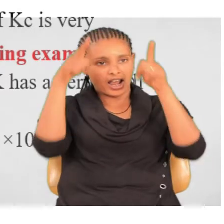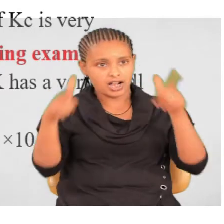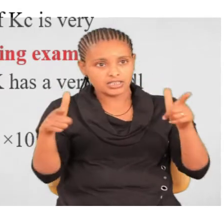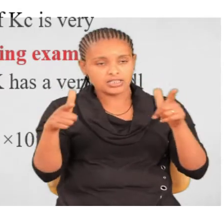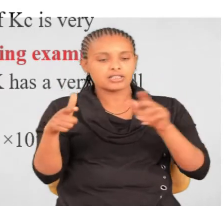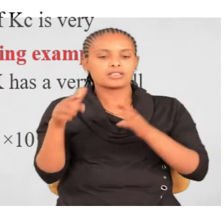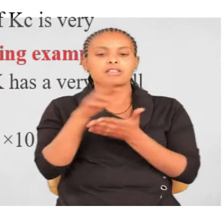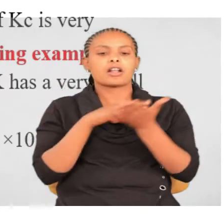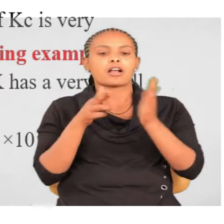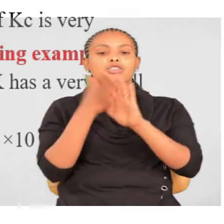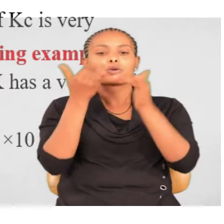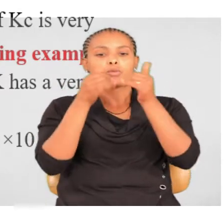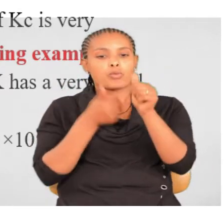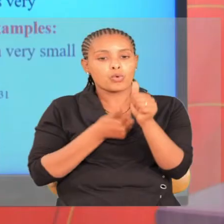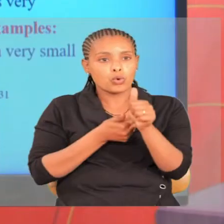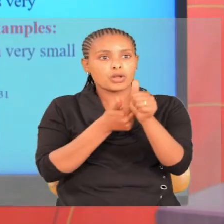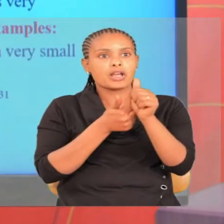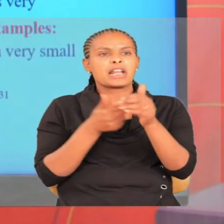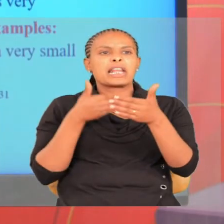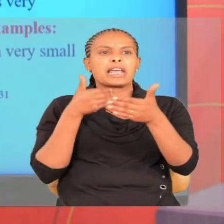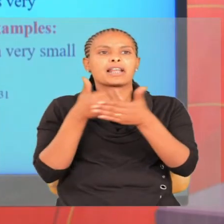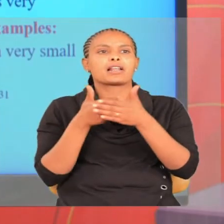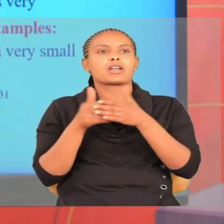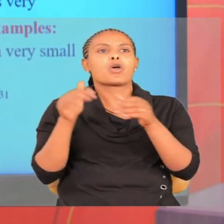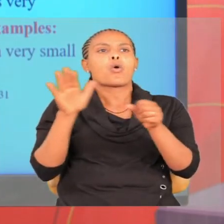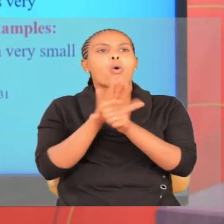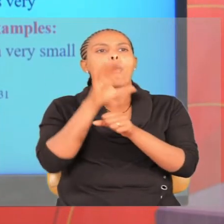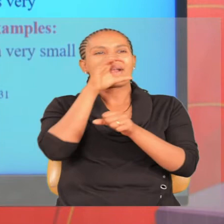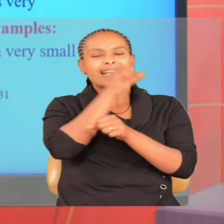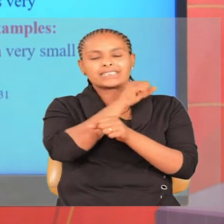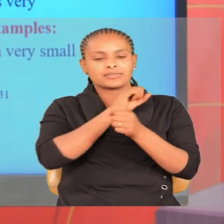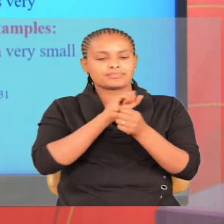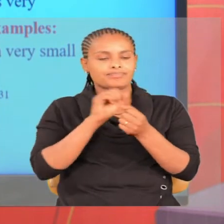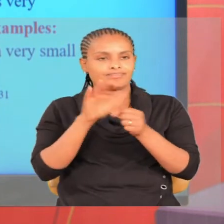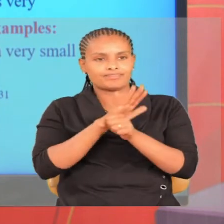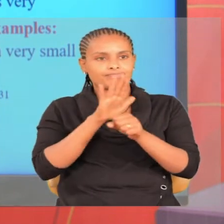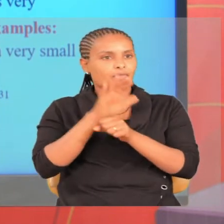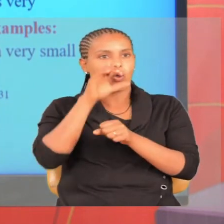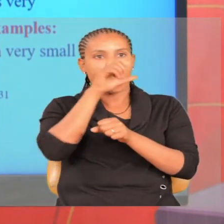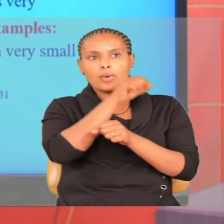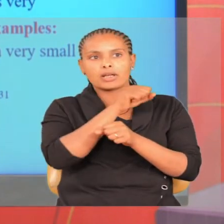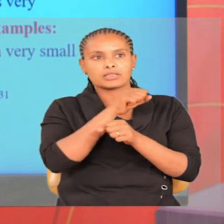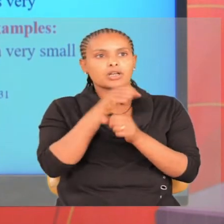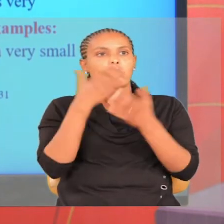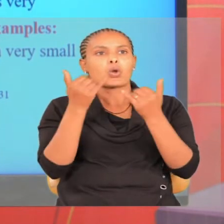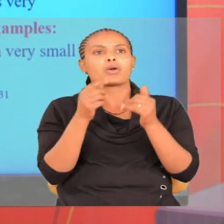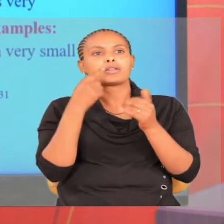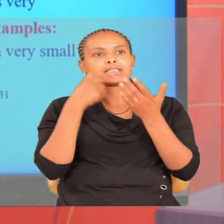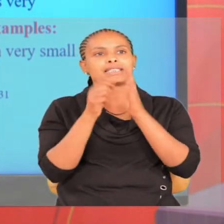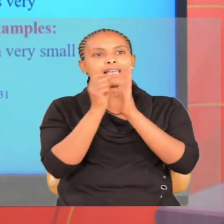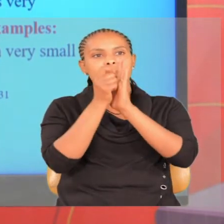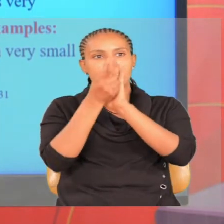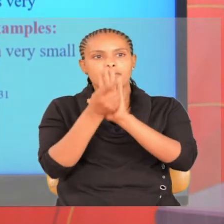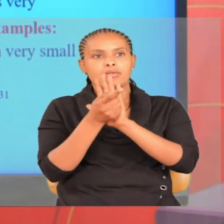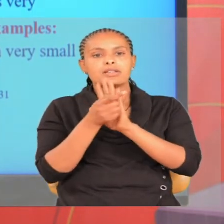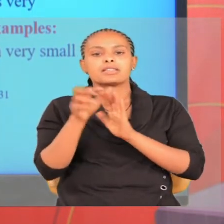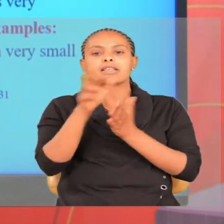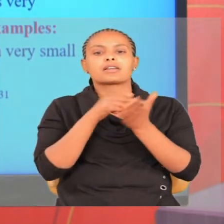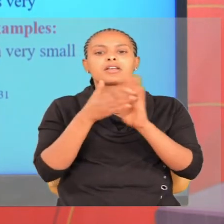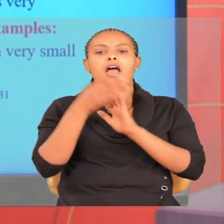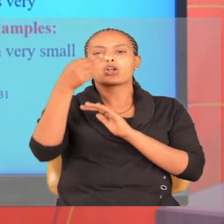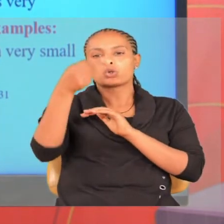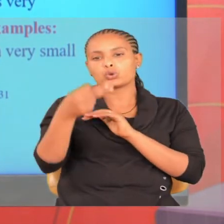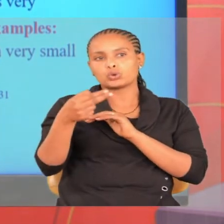the reaction proceeds nearly to completion. Look at this example. The reaction of